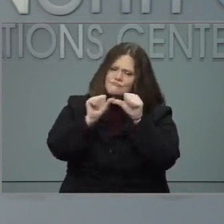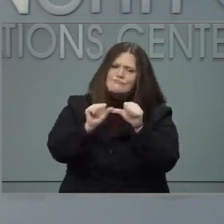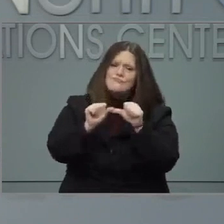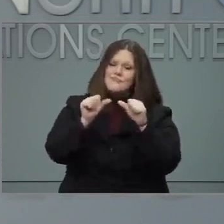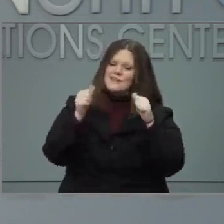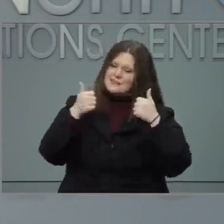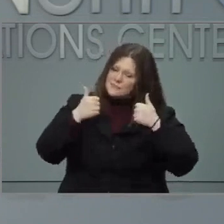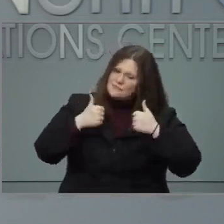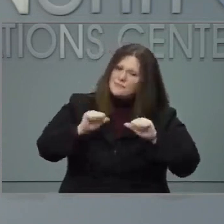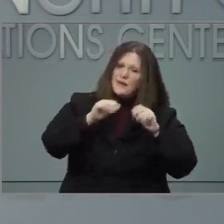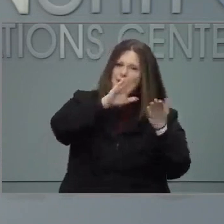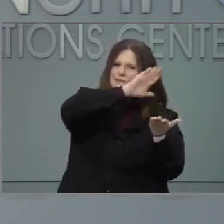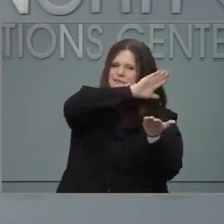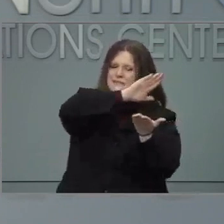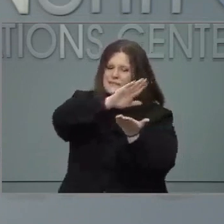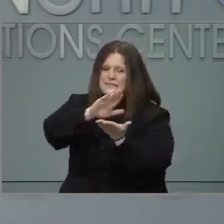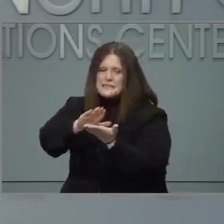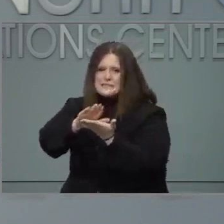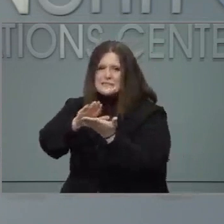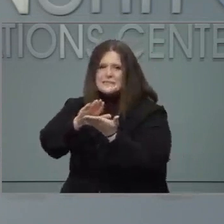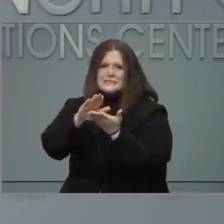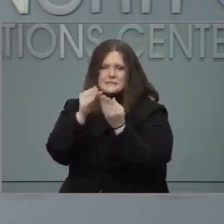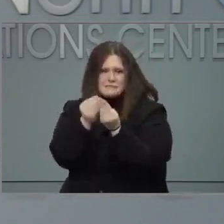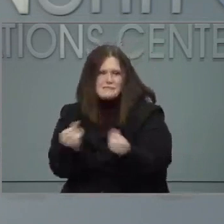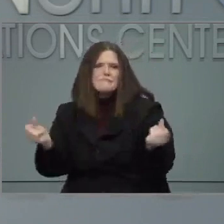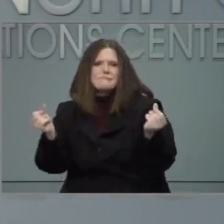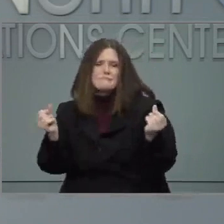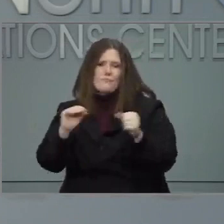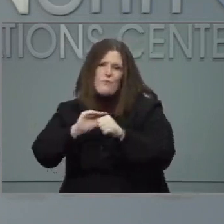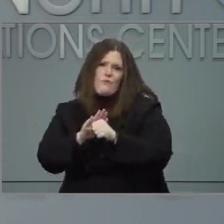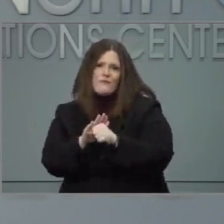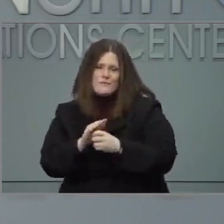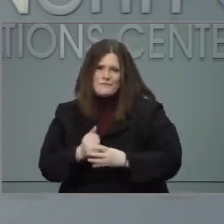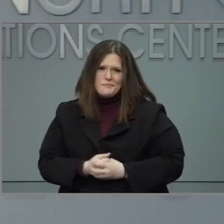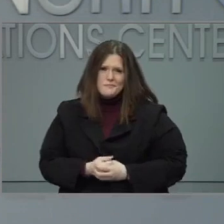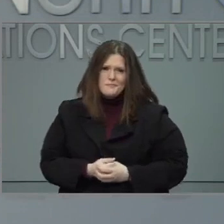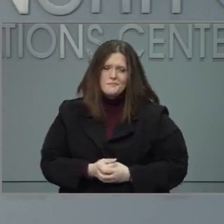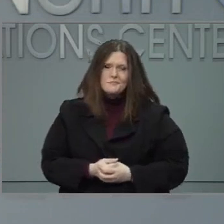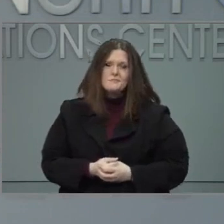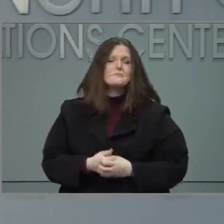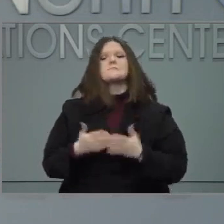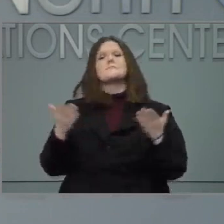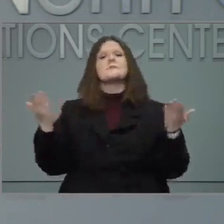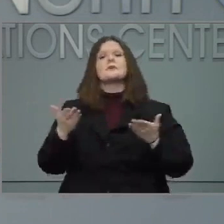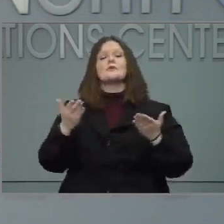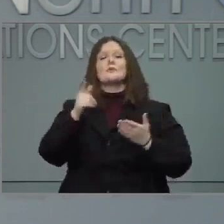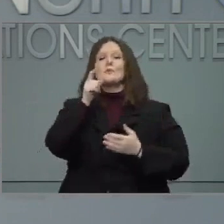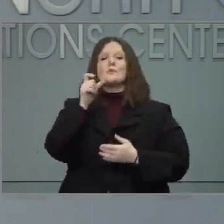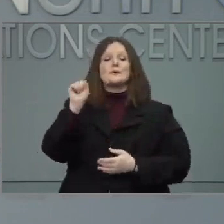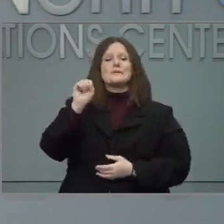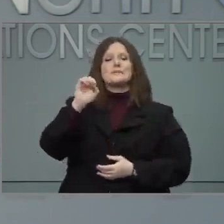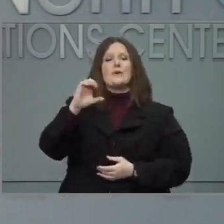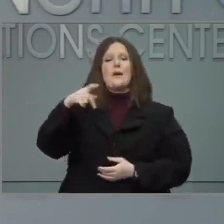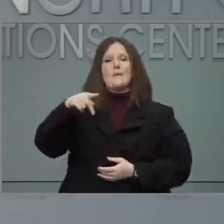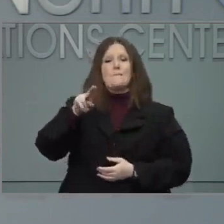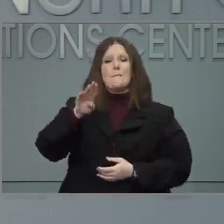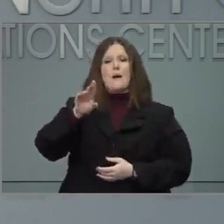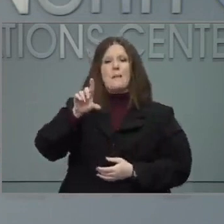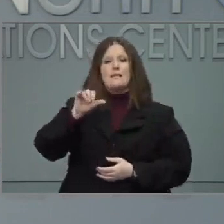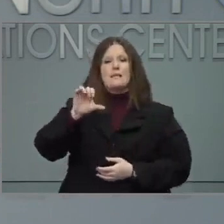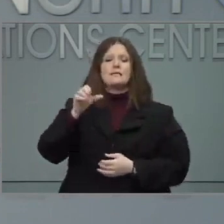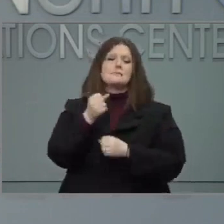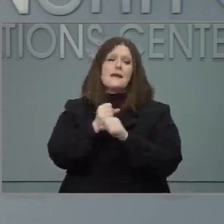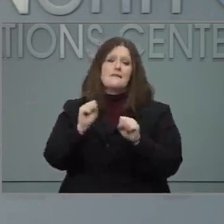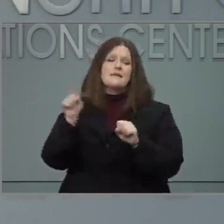corner and get through this pandemic. Also with me today is our Secretary of Public Safety, Eric